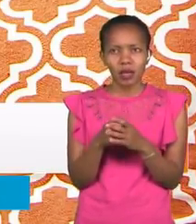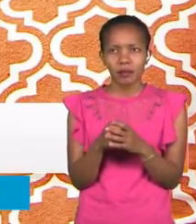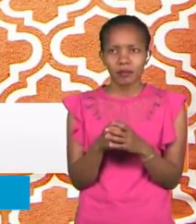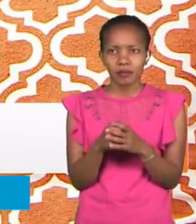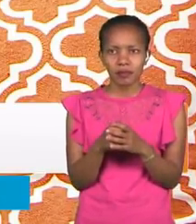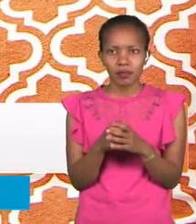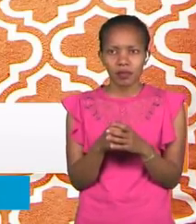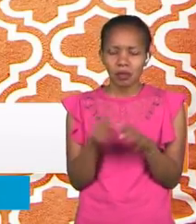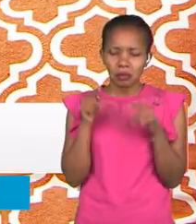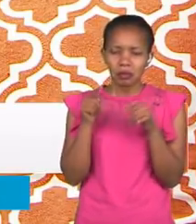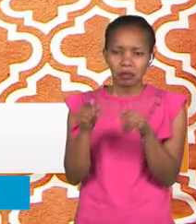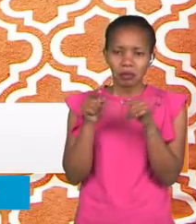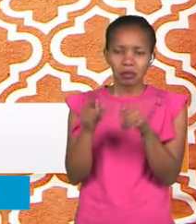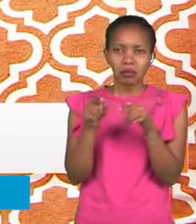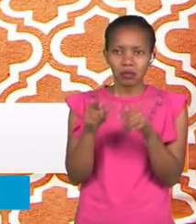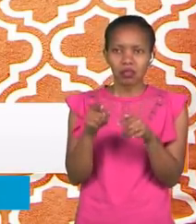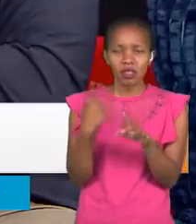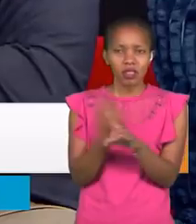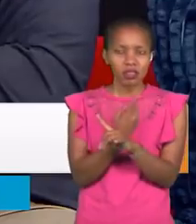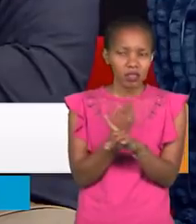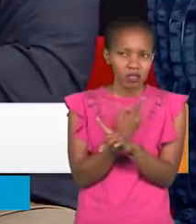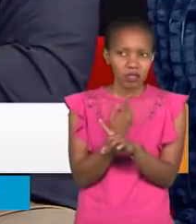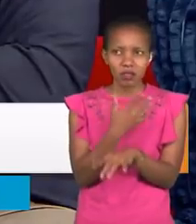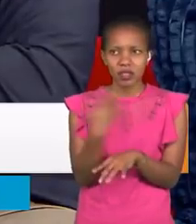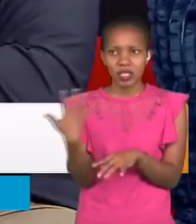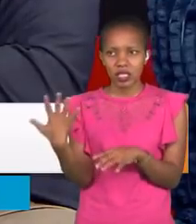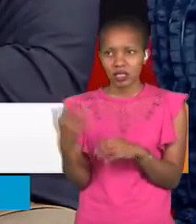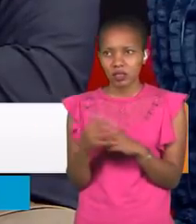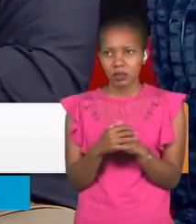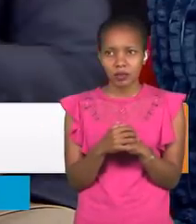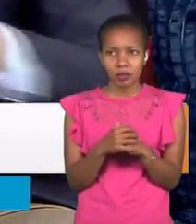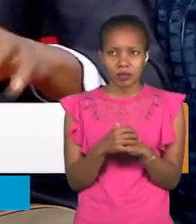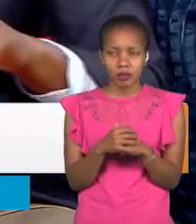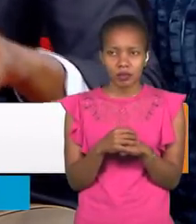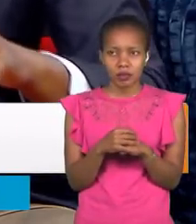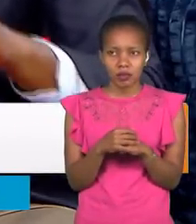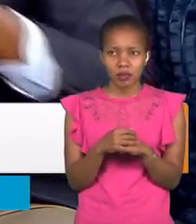and accuse you of, you know, all different so sorts of things. So many keyboard warriors out here.